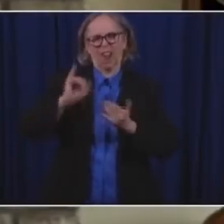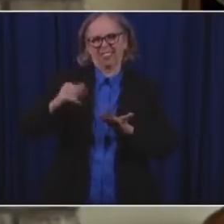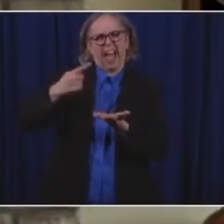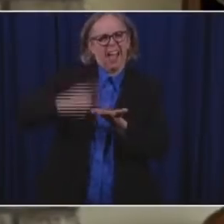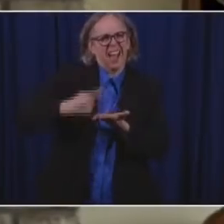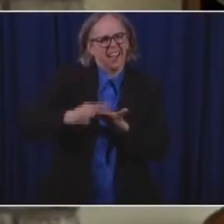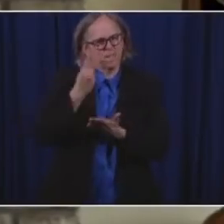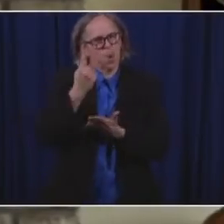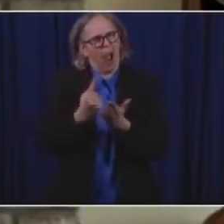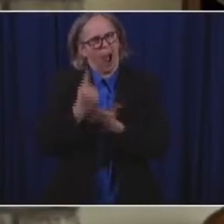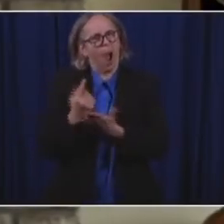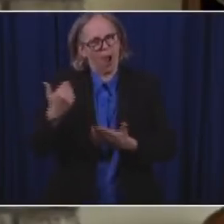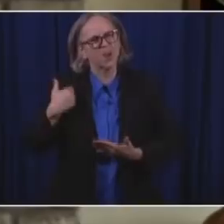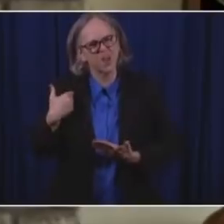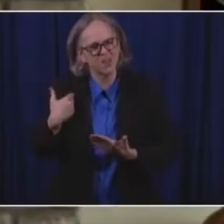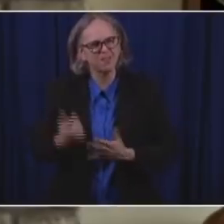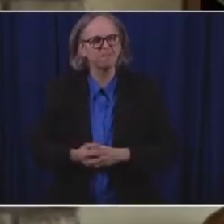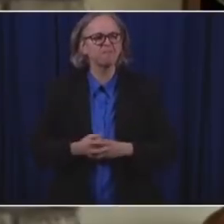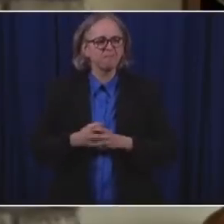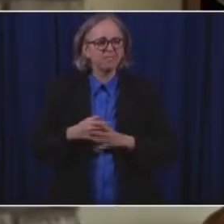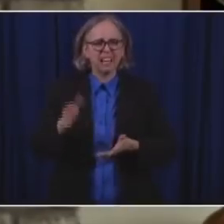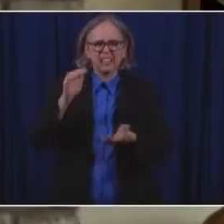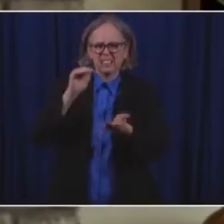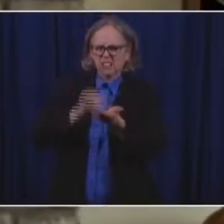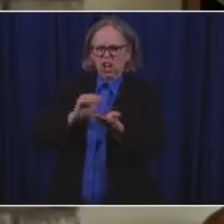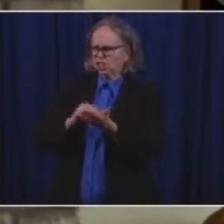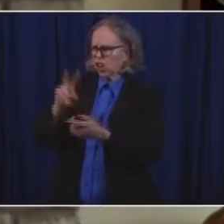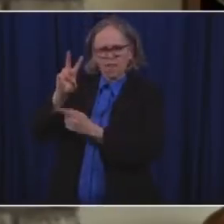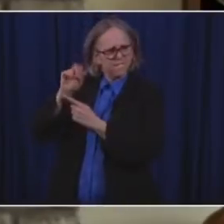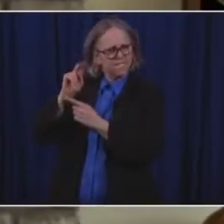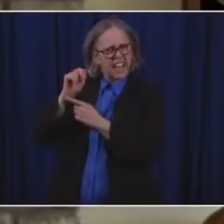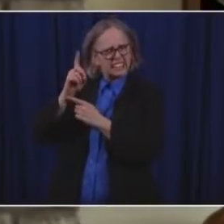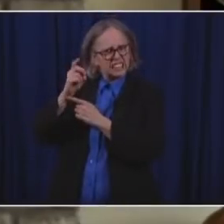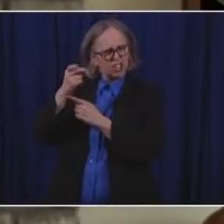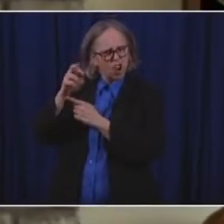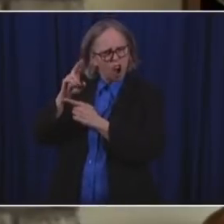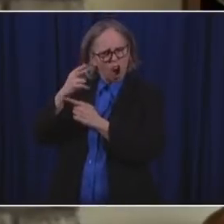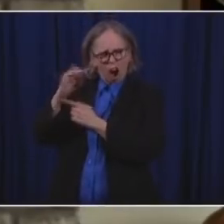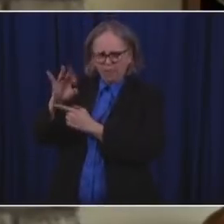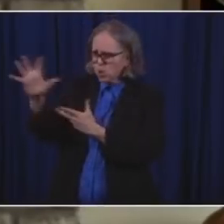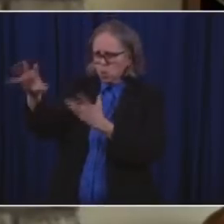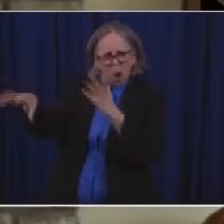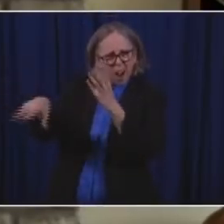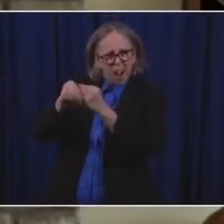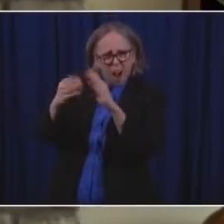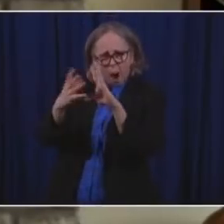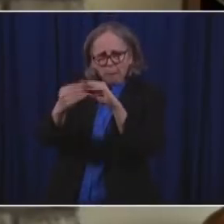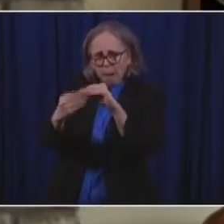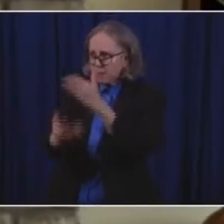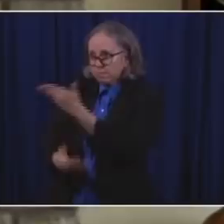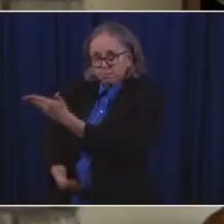know, Dr. Vanderhoff, if you have anything to add to that or not, but we were